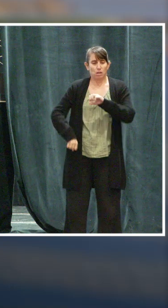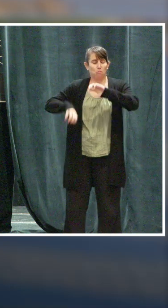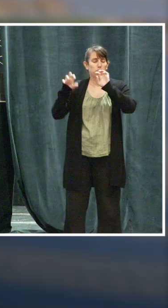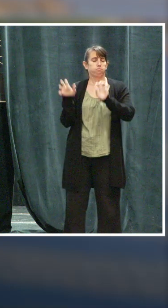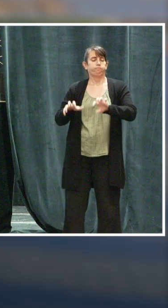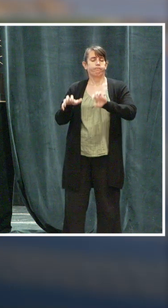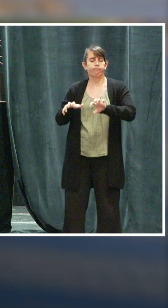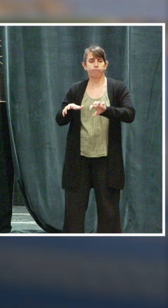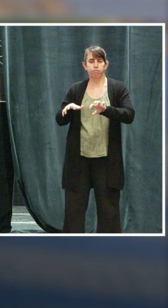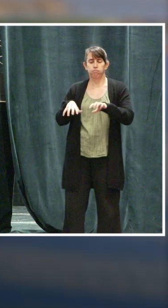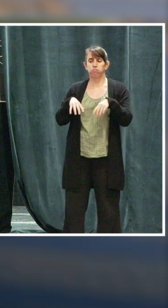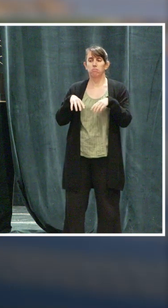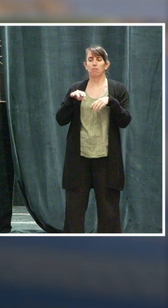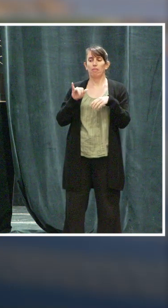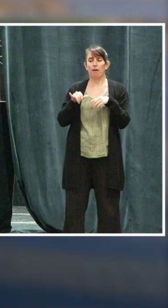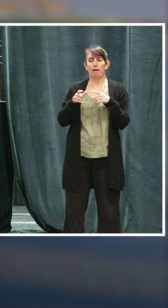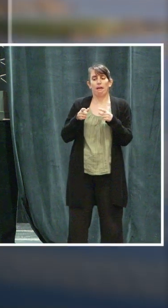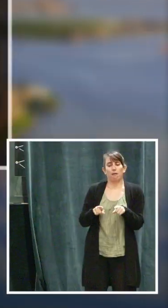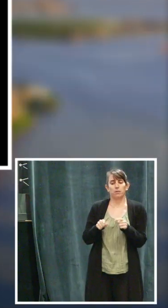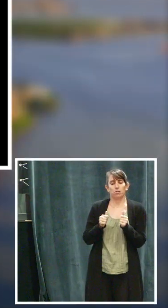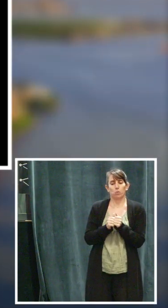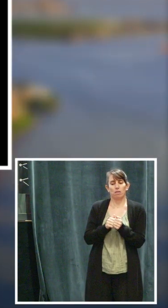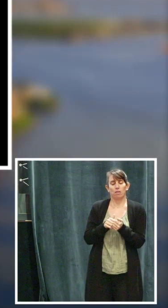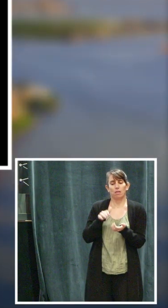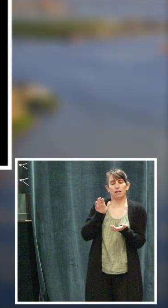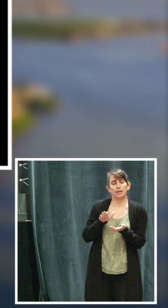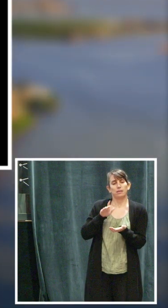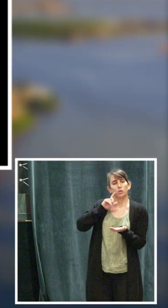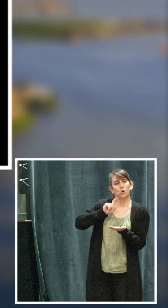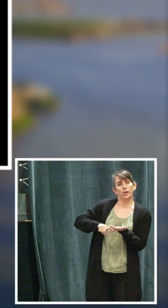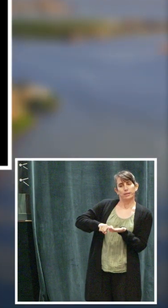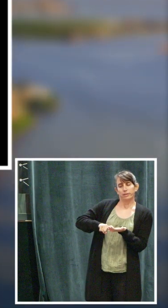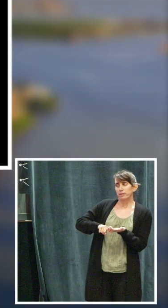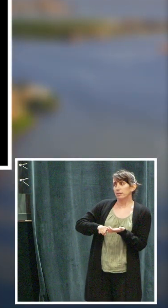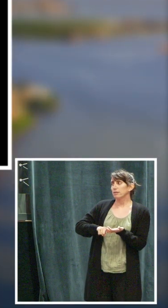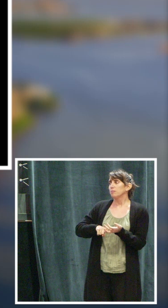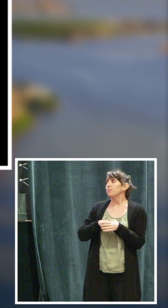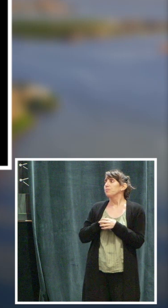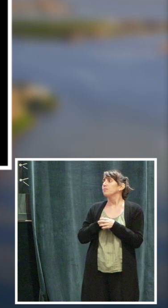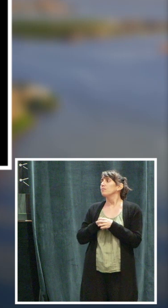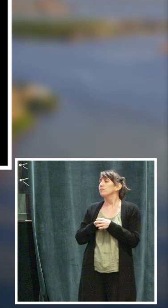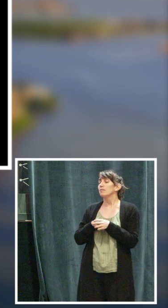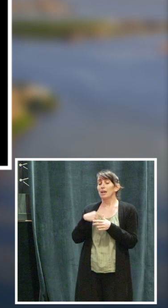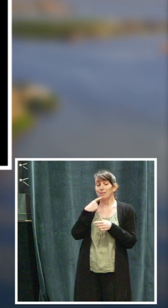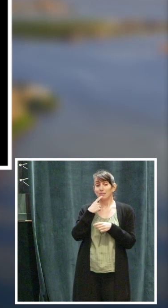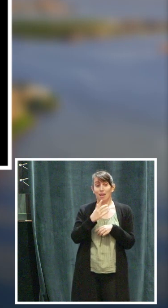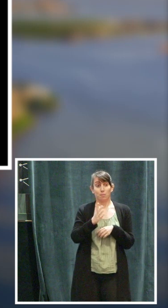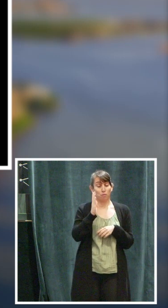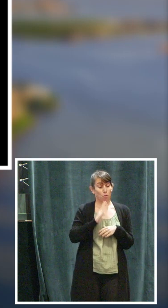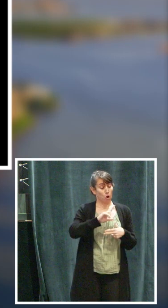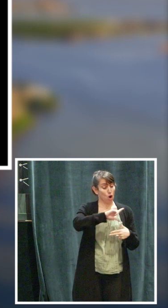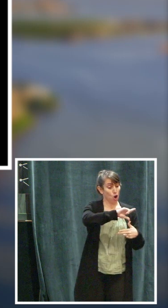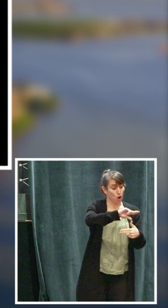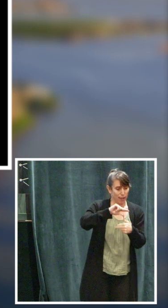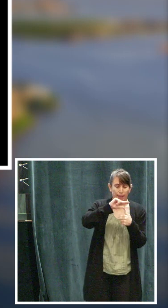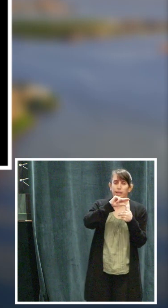them, occur with a lot less notice than large hurricanes. I said before, hurricanes, we can probably get a good idea of